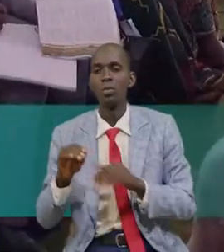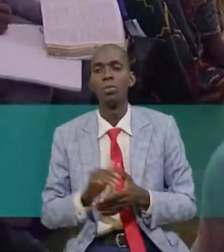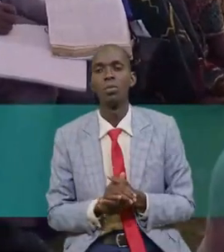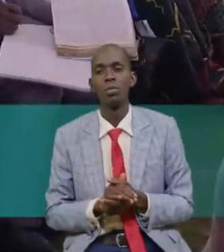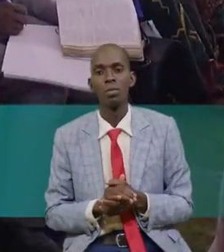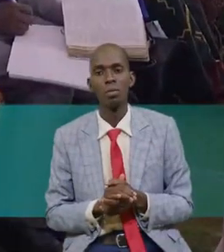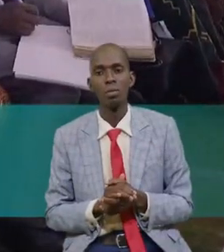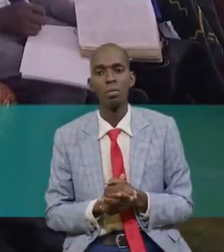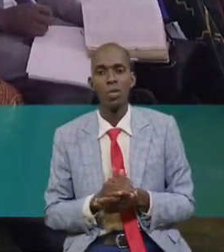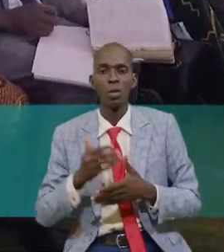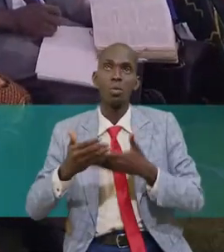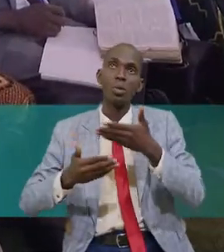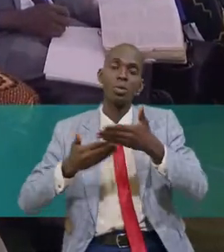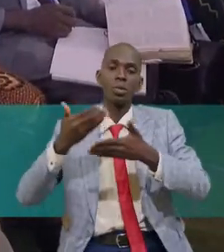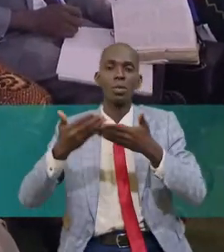Progress.